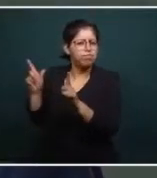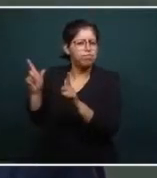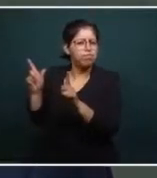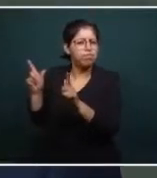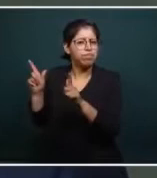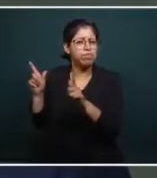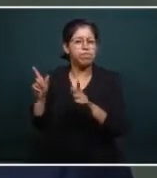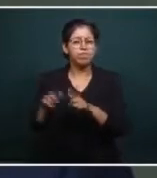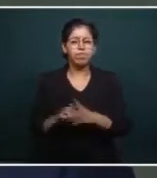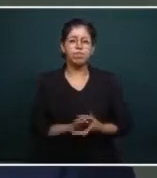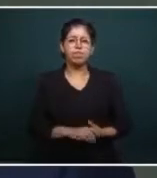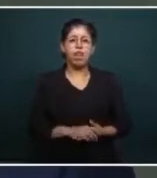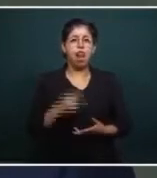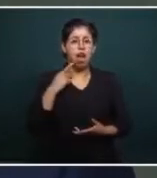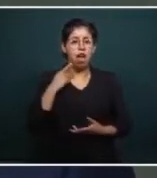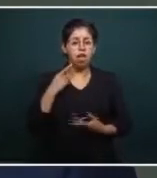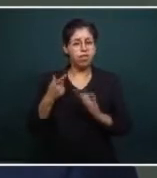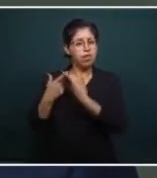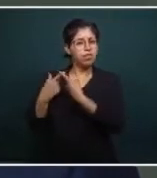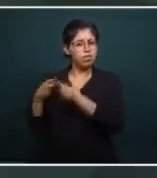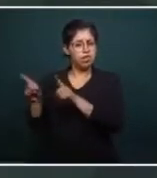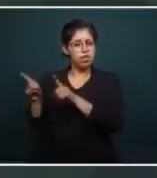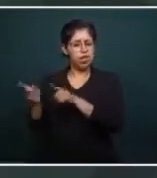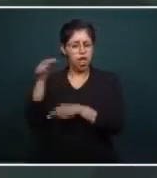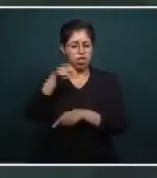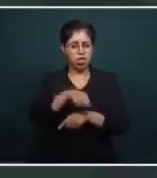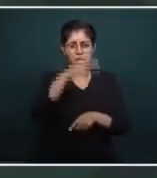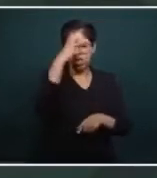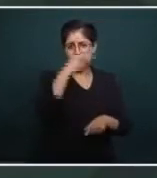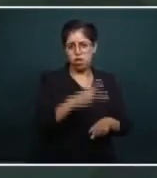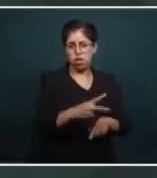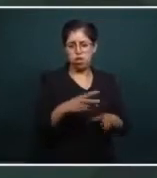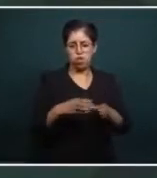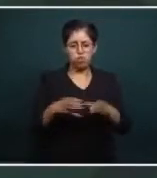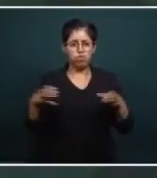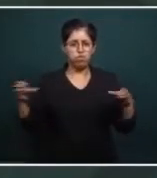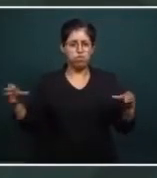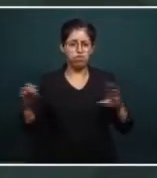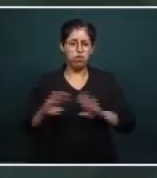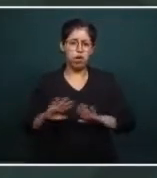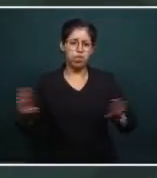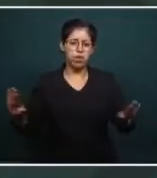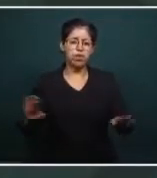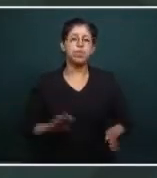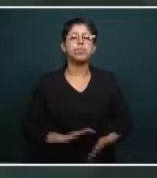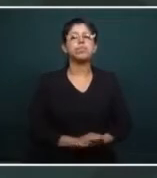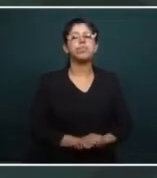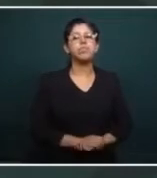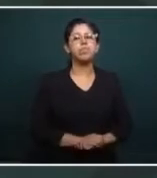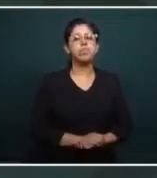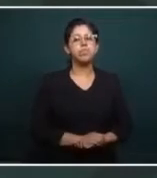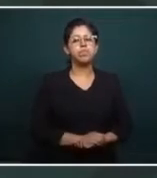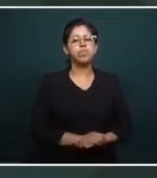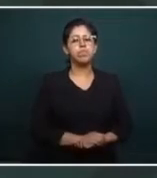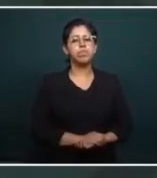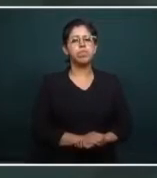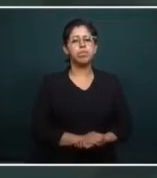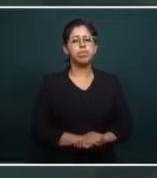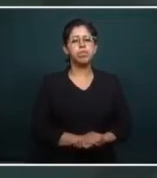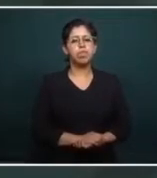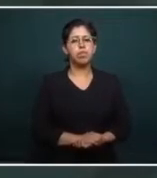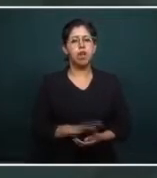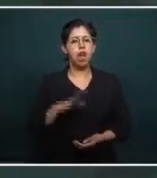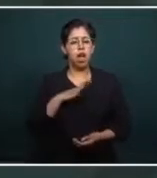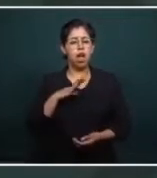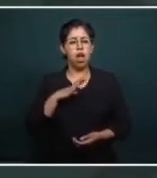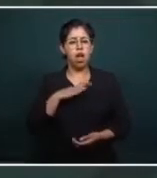Yo hablaba I was hace un momento talking about it a while ago regarding ese operativo this llamado